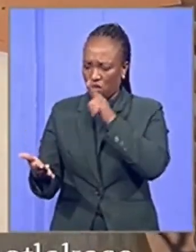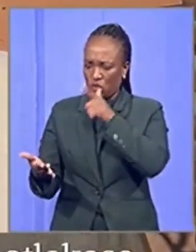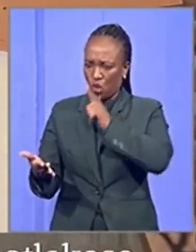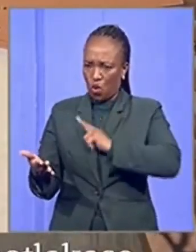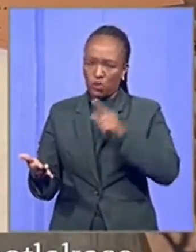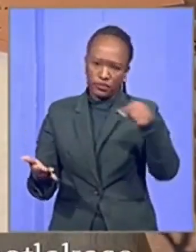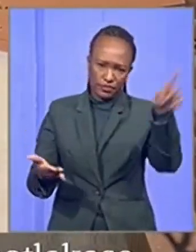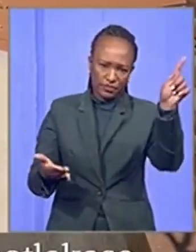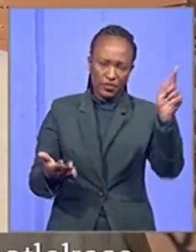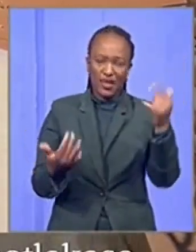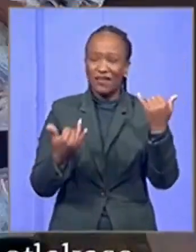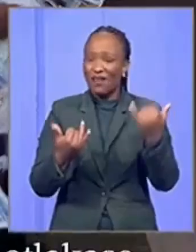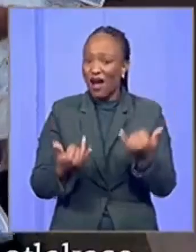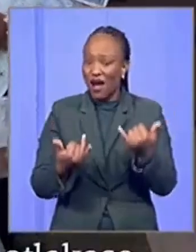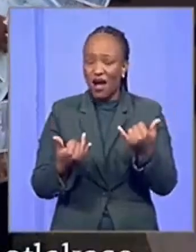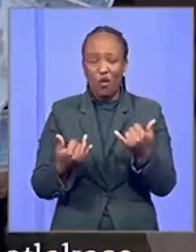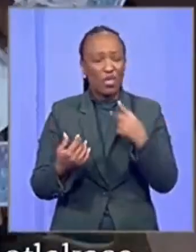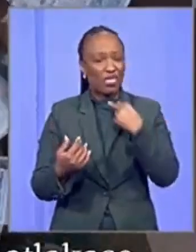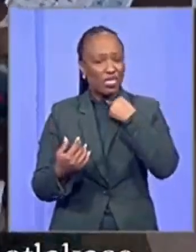besha mollo ka masa.